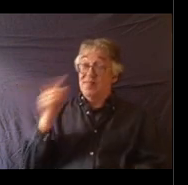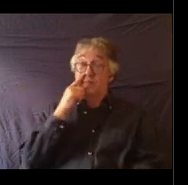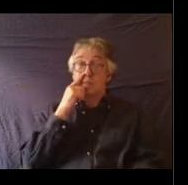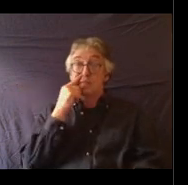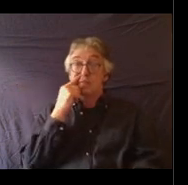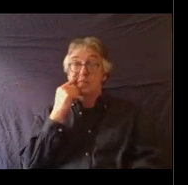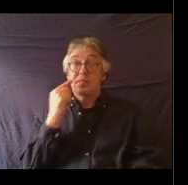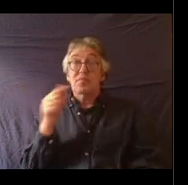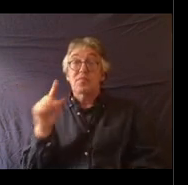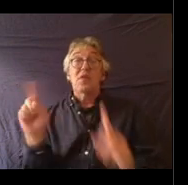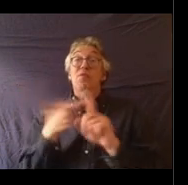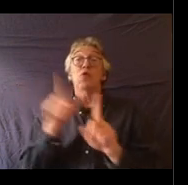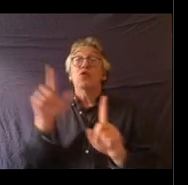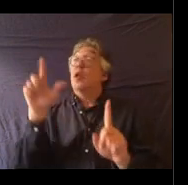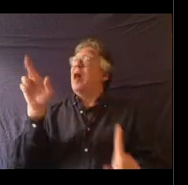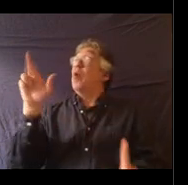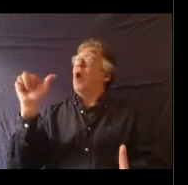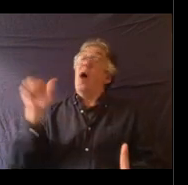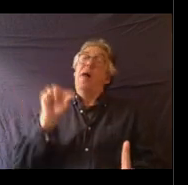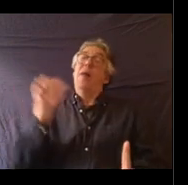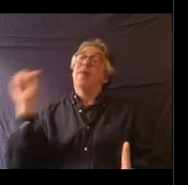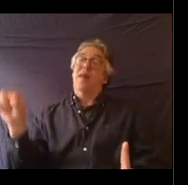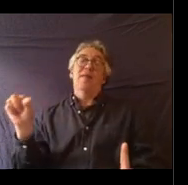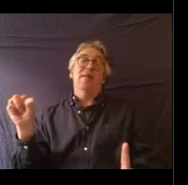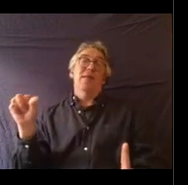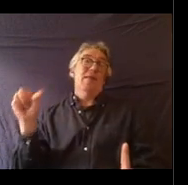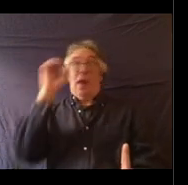pass to Lara, and then if you want to add something, Alejandro. Yeah.